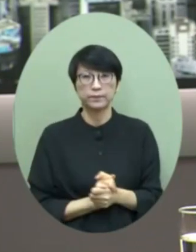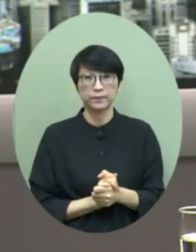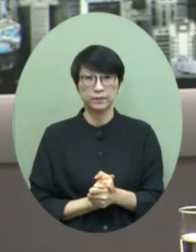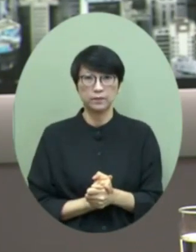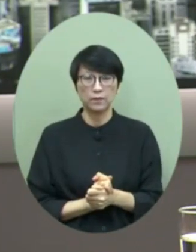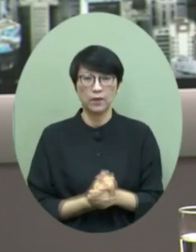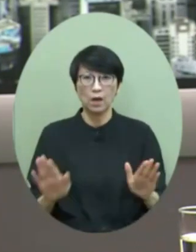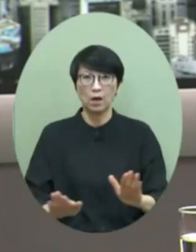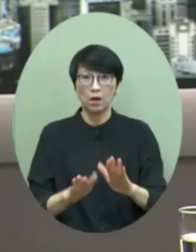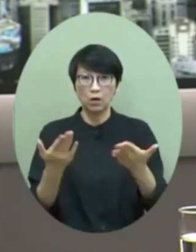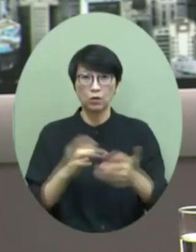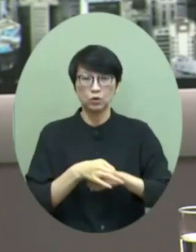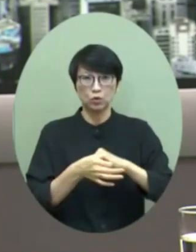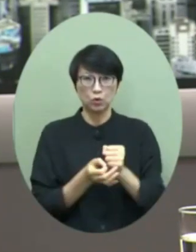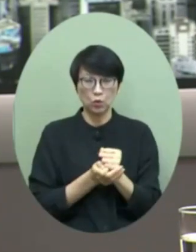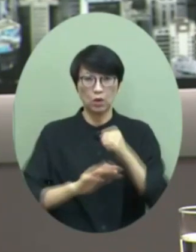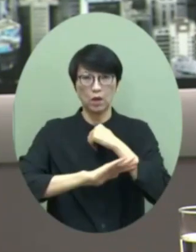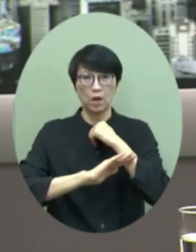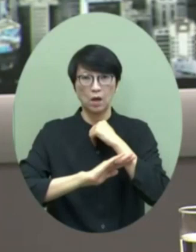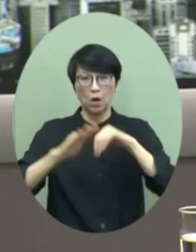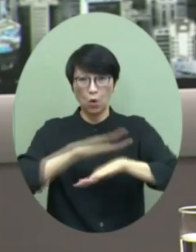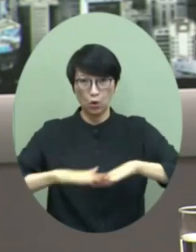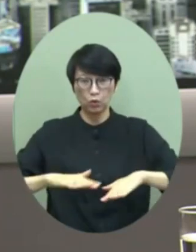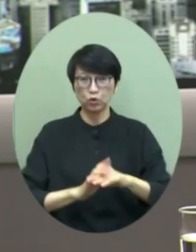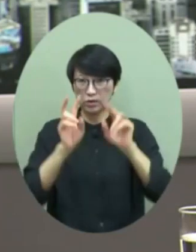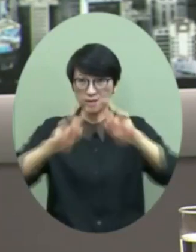assessing the situation, investigating the cases,